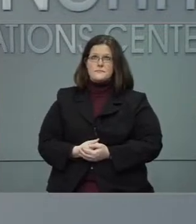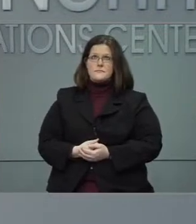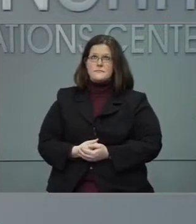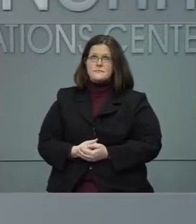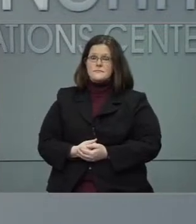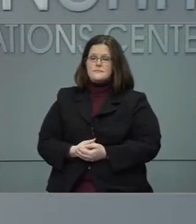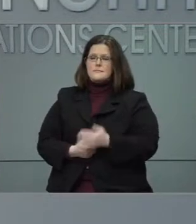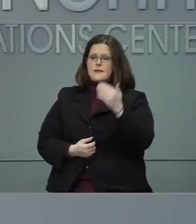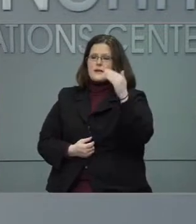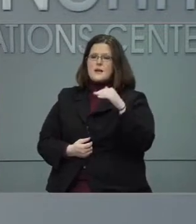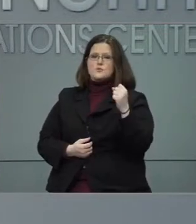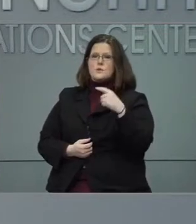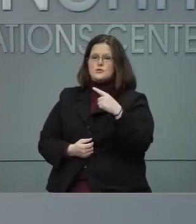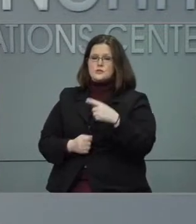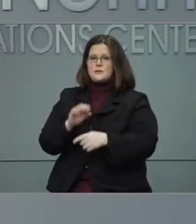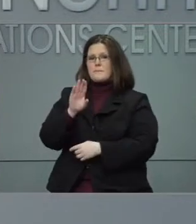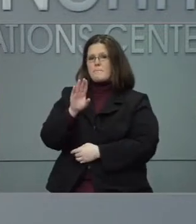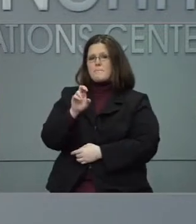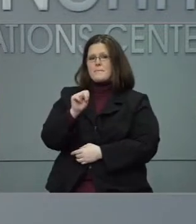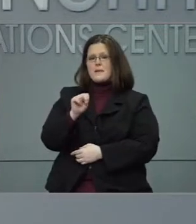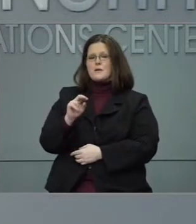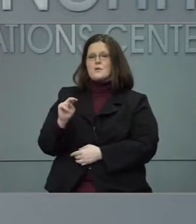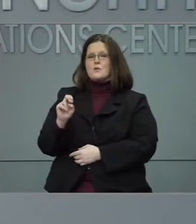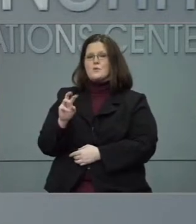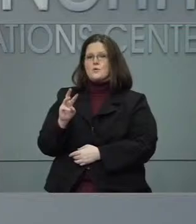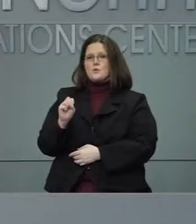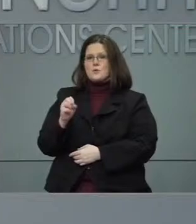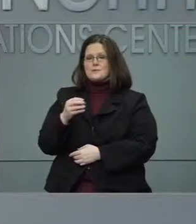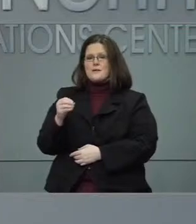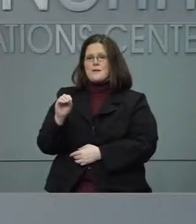Our next question is from Ben Sessoms with the News and Observer.